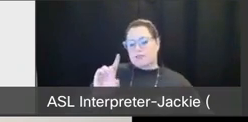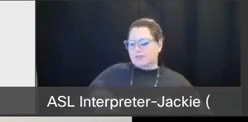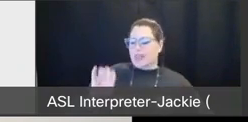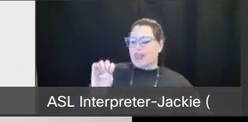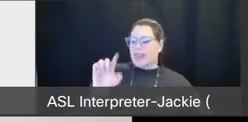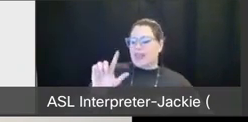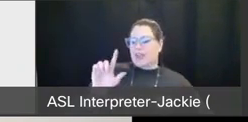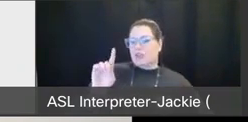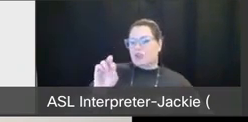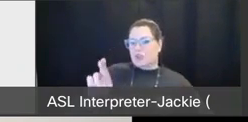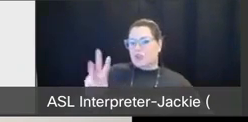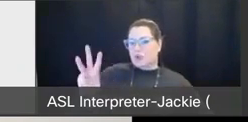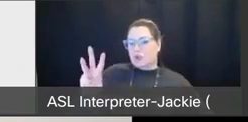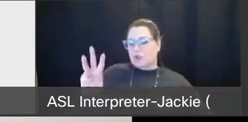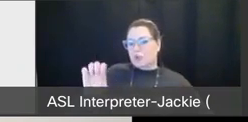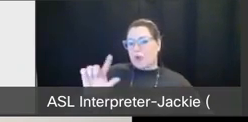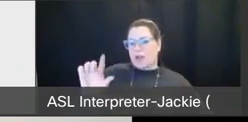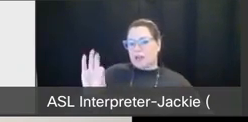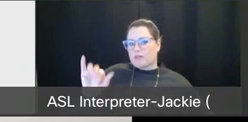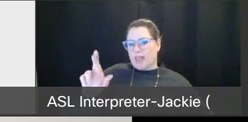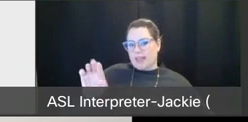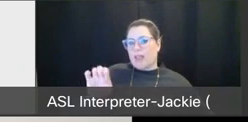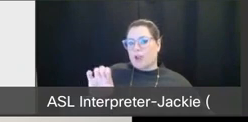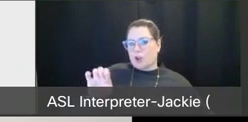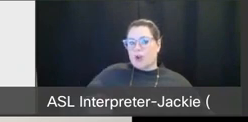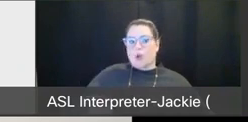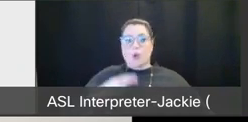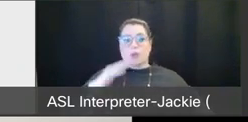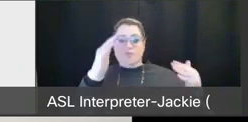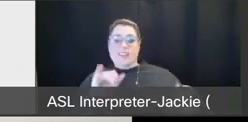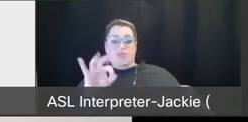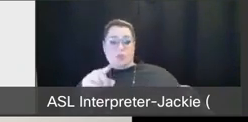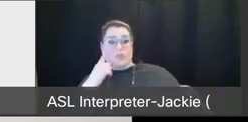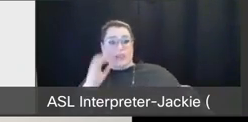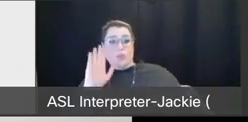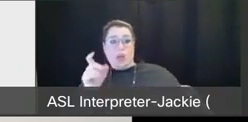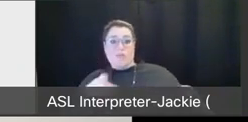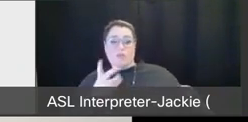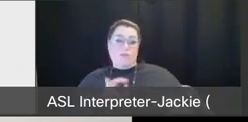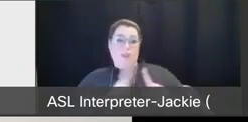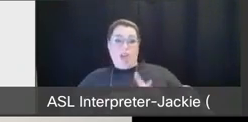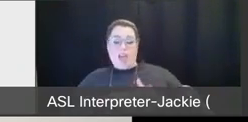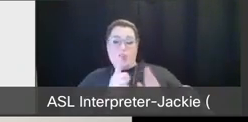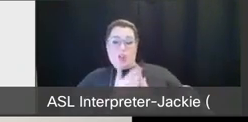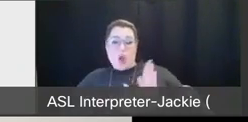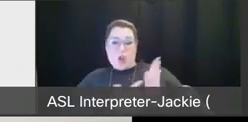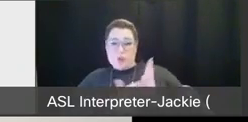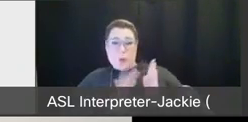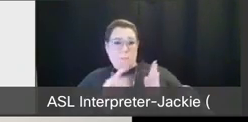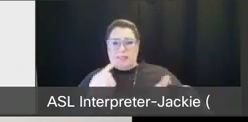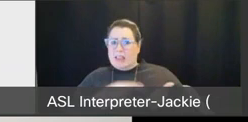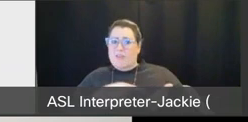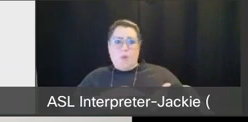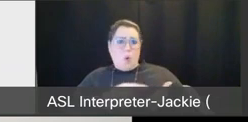improvement as well. And if you're thinking that you're going to have to file some kind of a lawsuit but you can't afford a lawyer, the